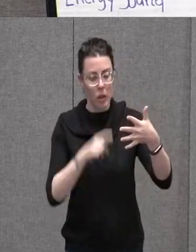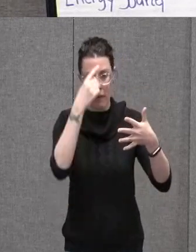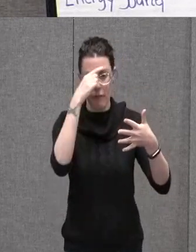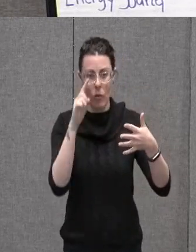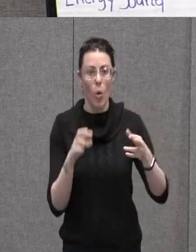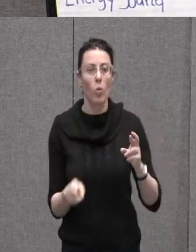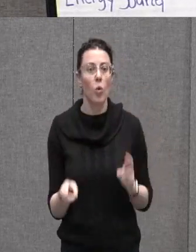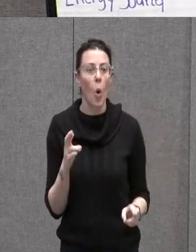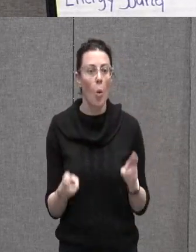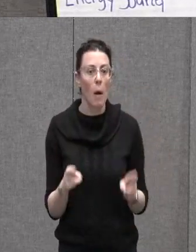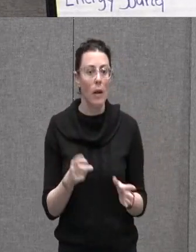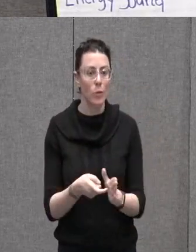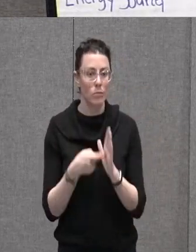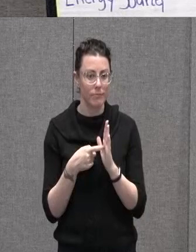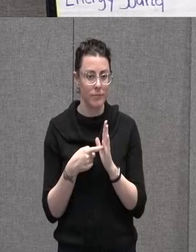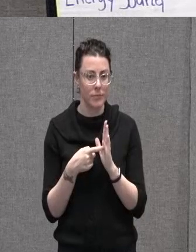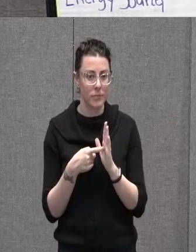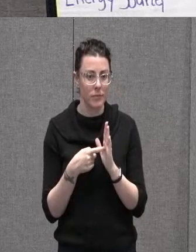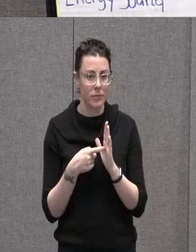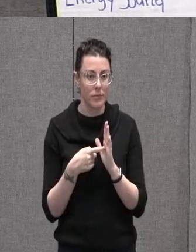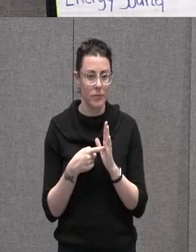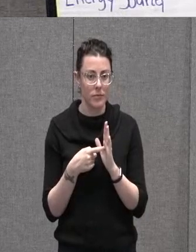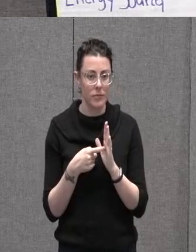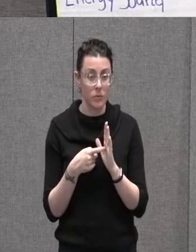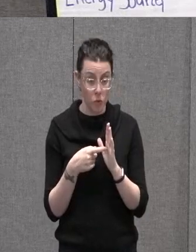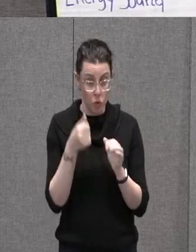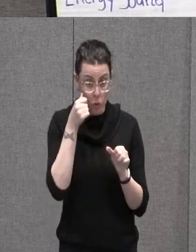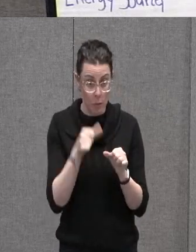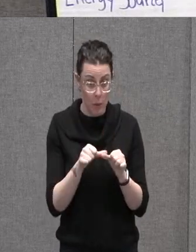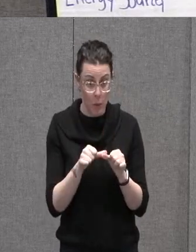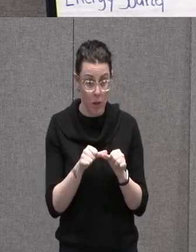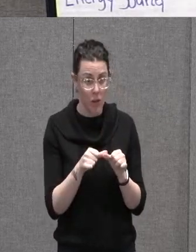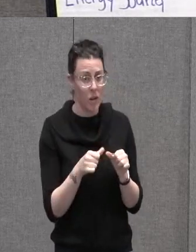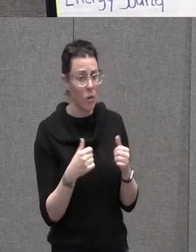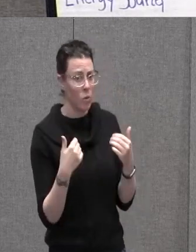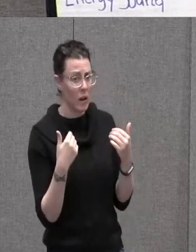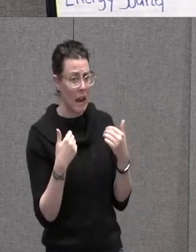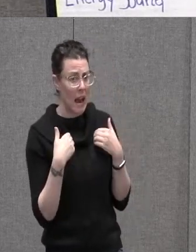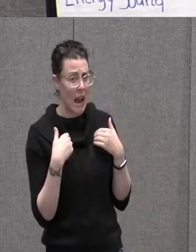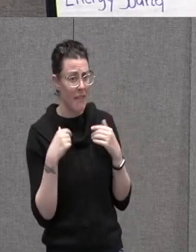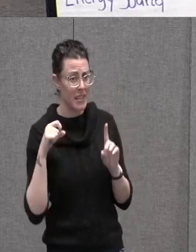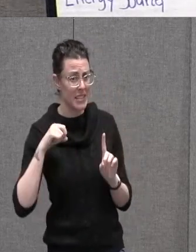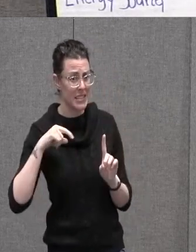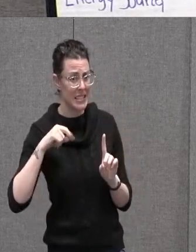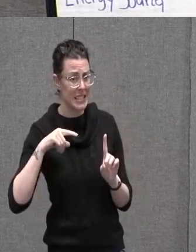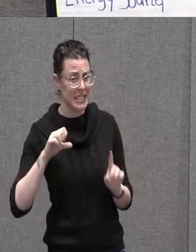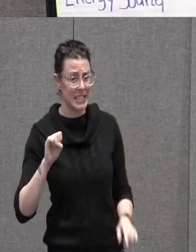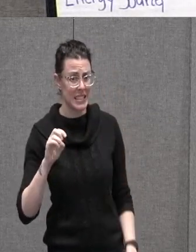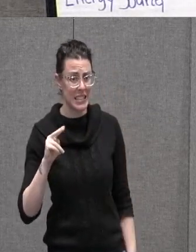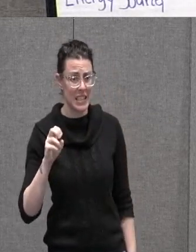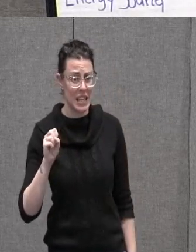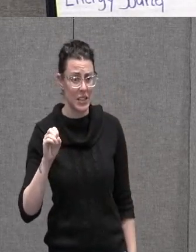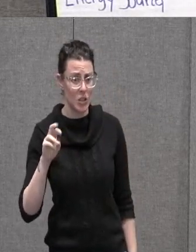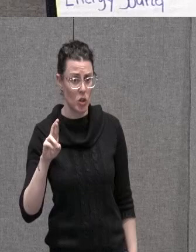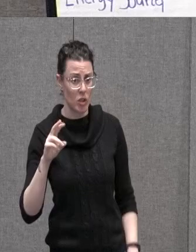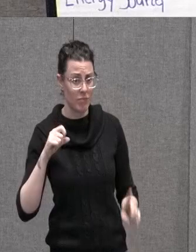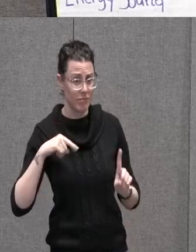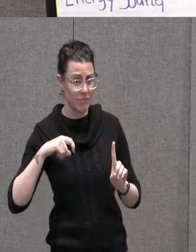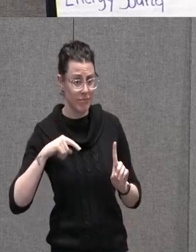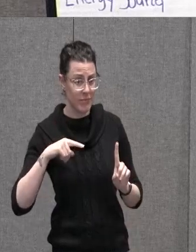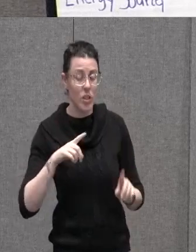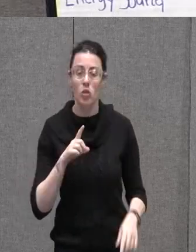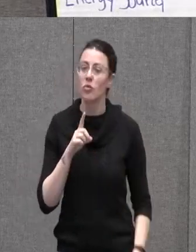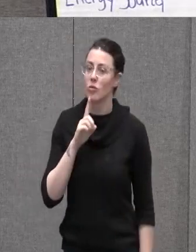robots? We had the sensor. Okay, sensor. Let's find the sensor. The okay. sensors is the triangle. Okay. So if you can